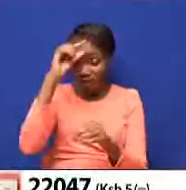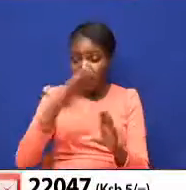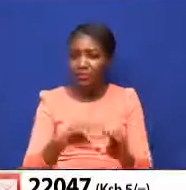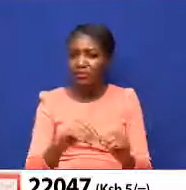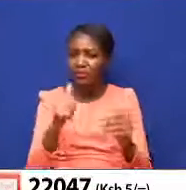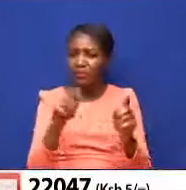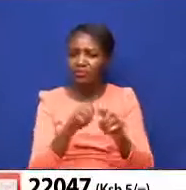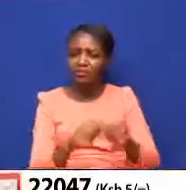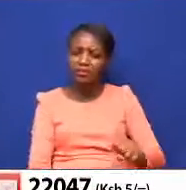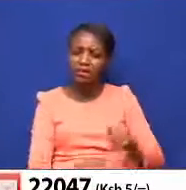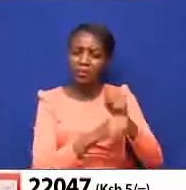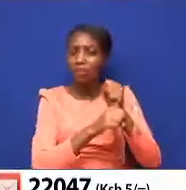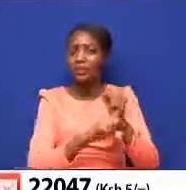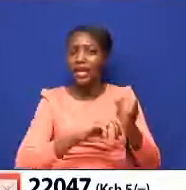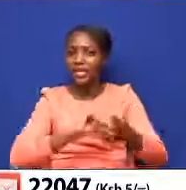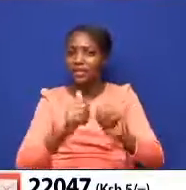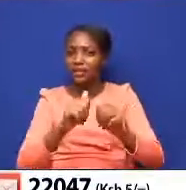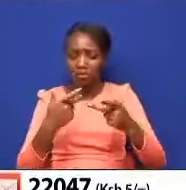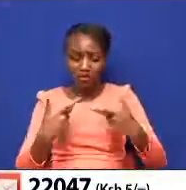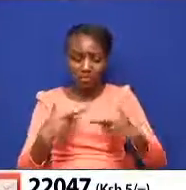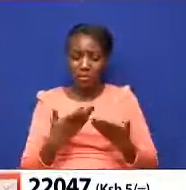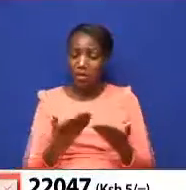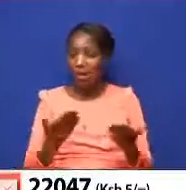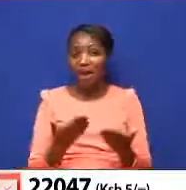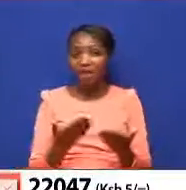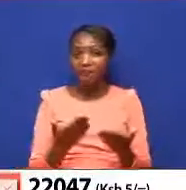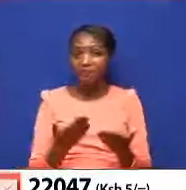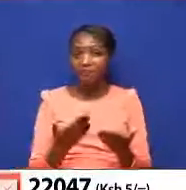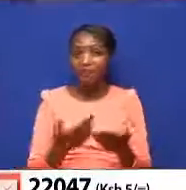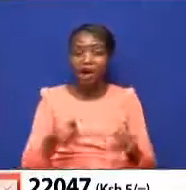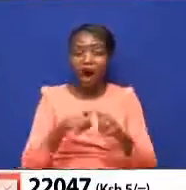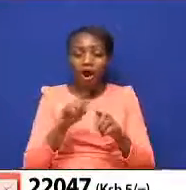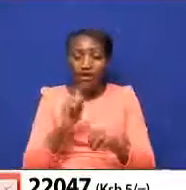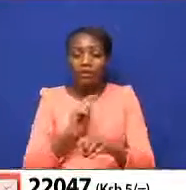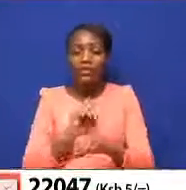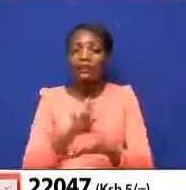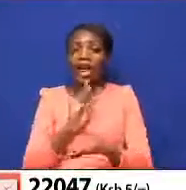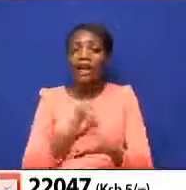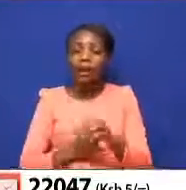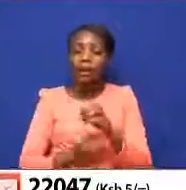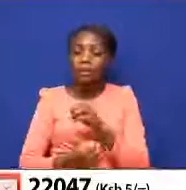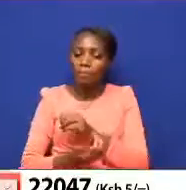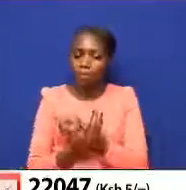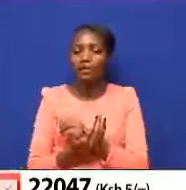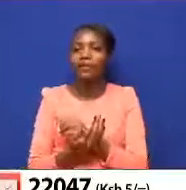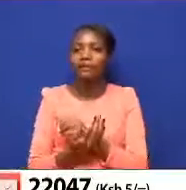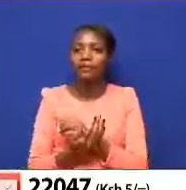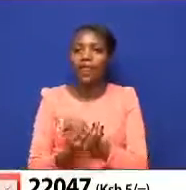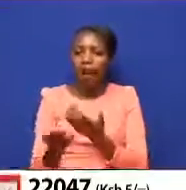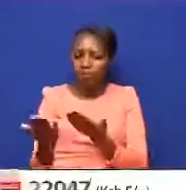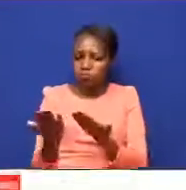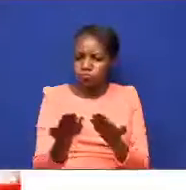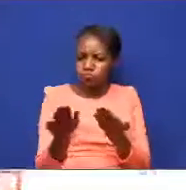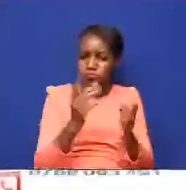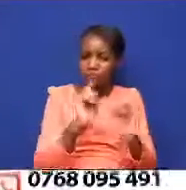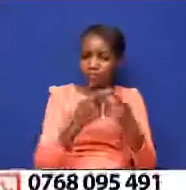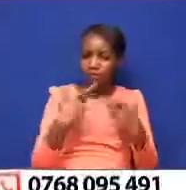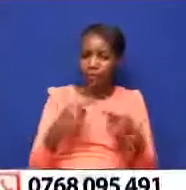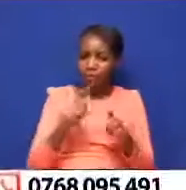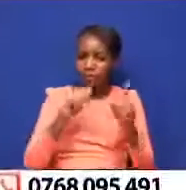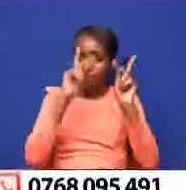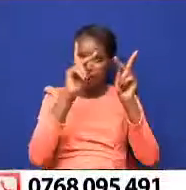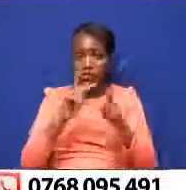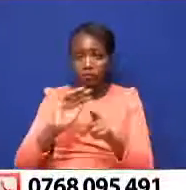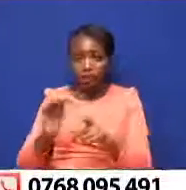support sportsmen and women, because this is what we do. These early morning training sessions continue to attract hundreds of residents of